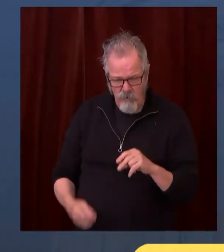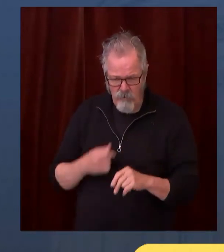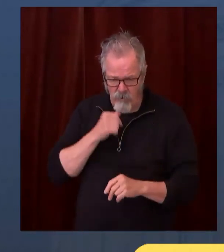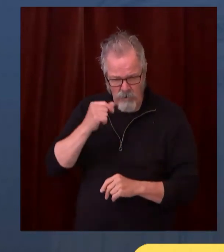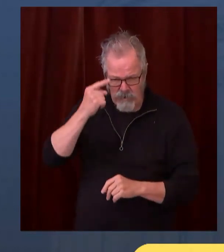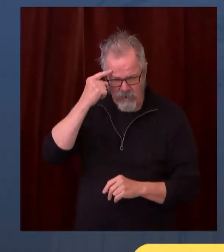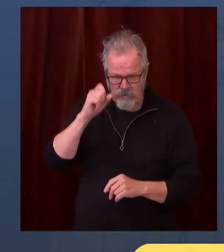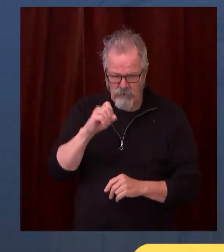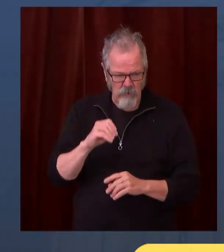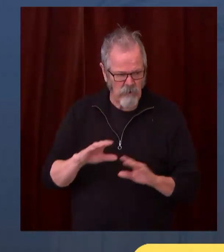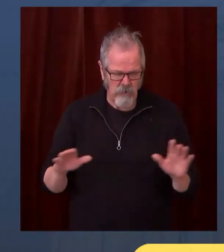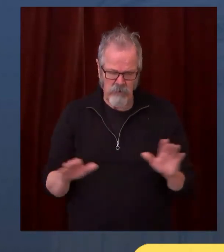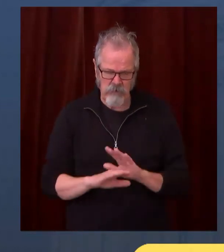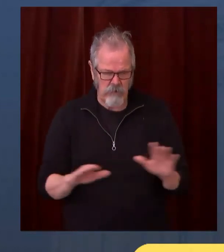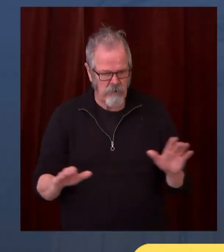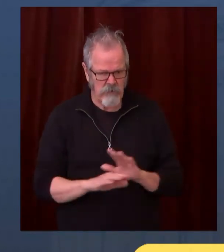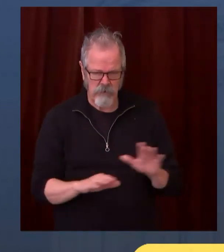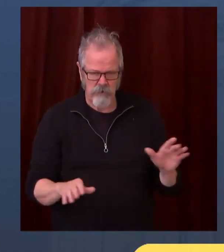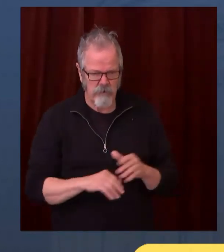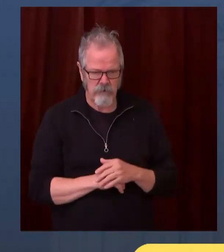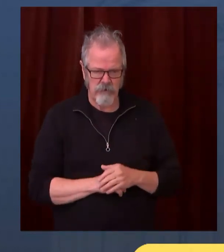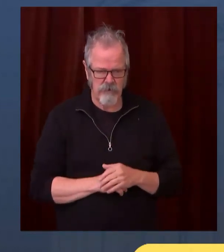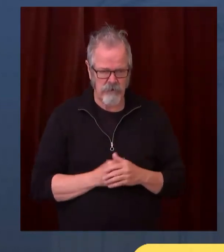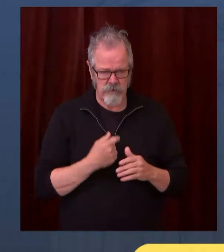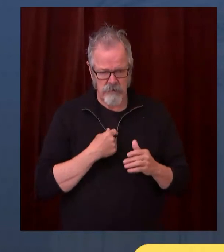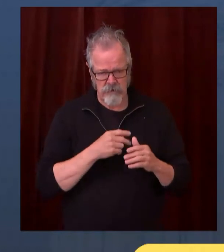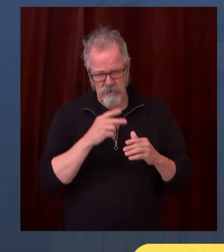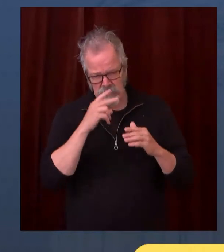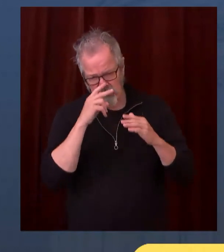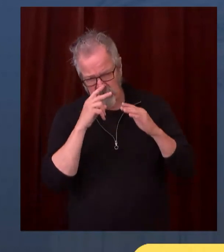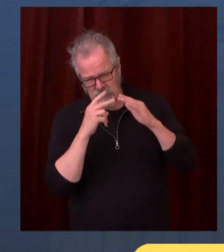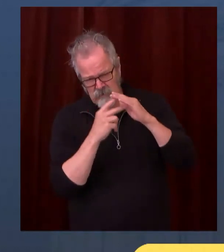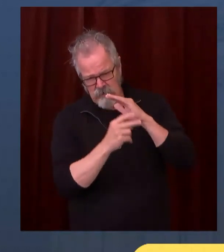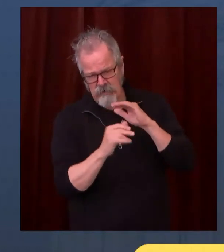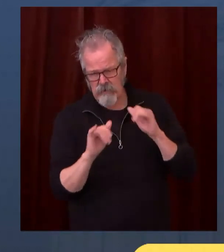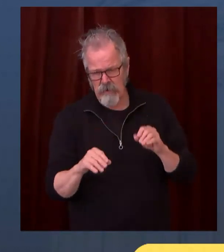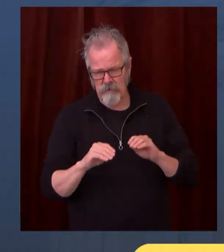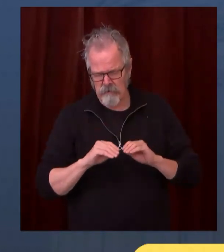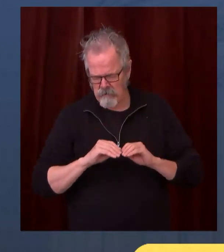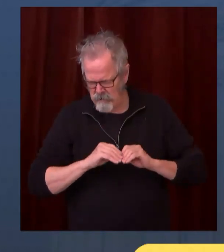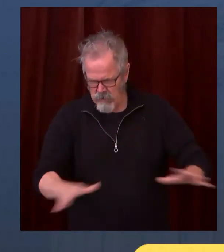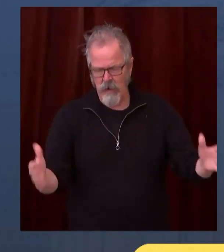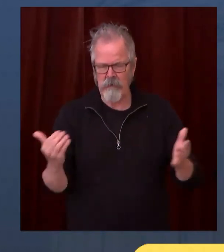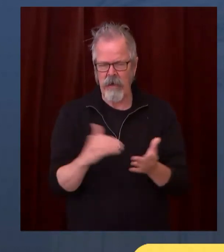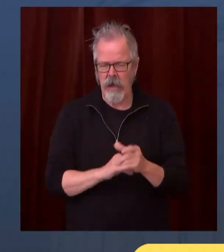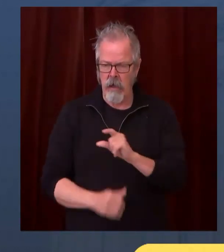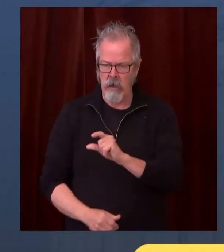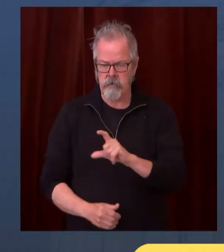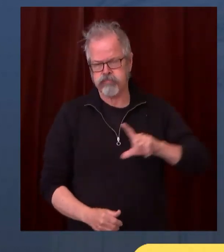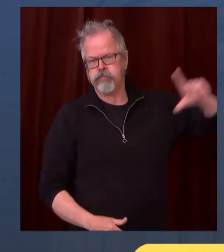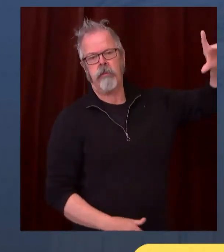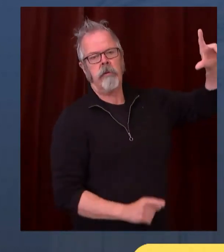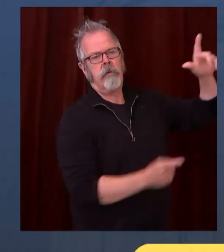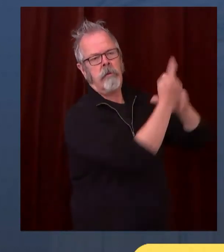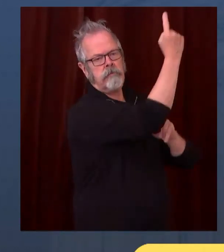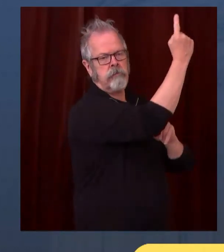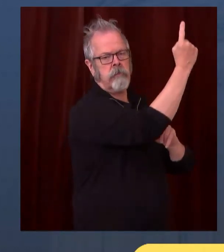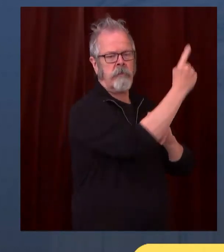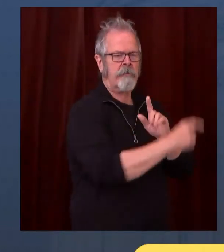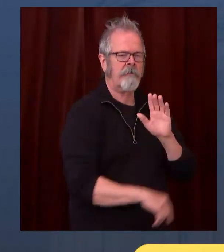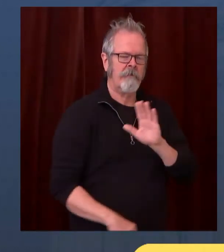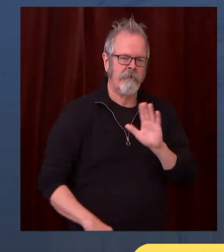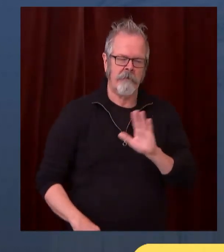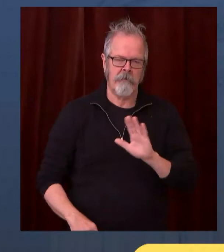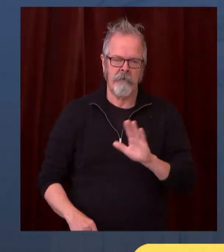still don't believe we're under an R0 of 1. That means that even though we're in a relatively good position, 35 out